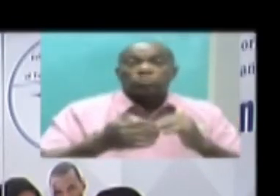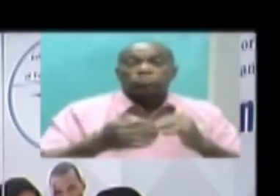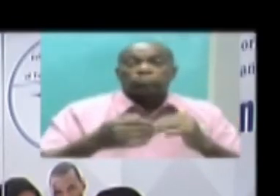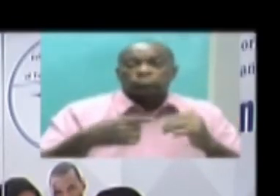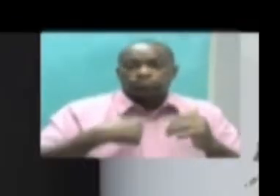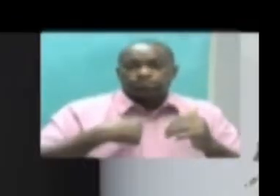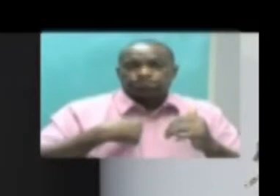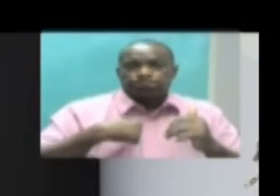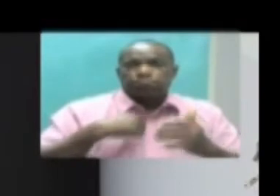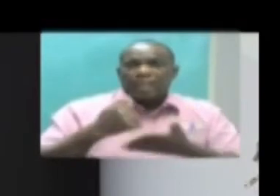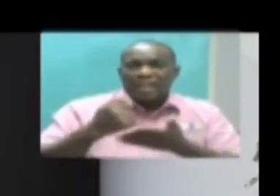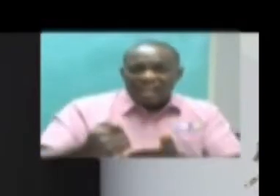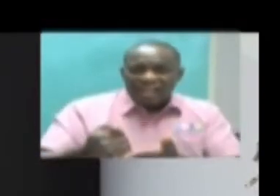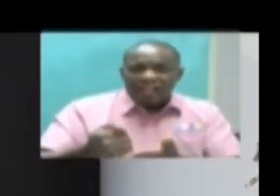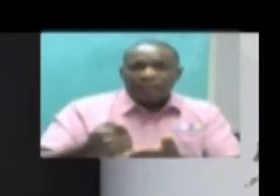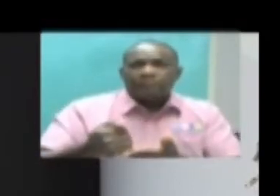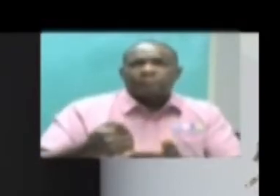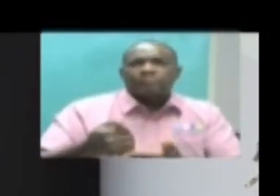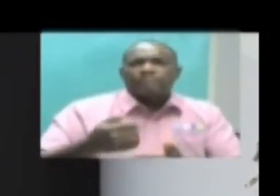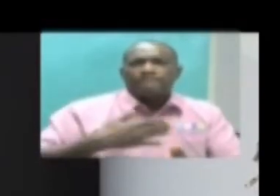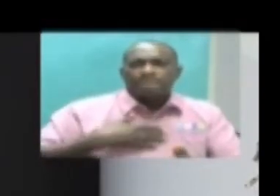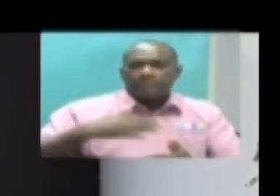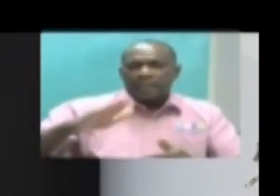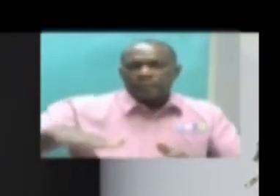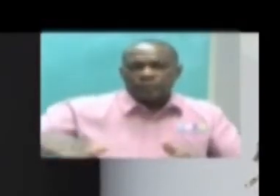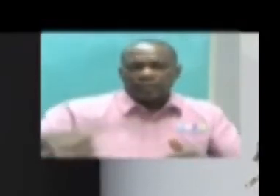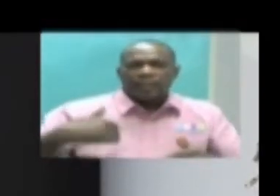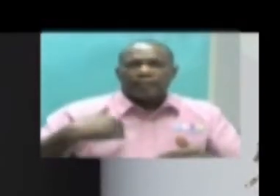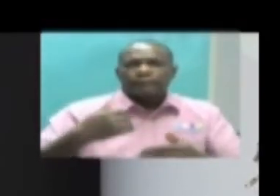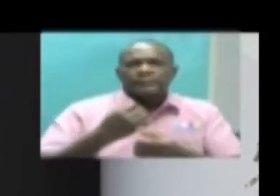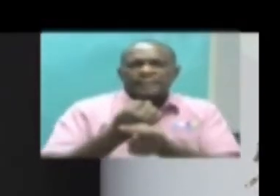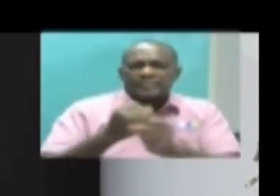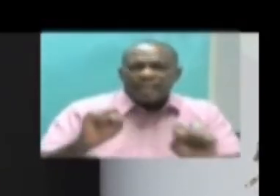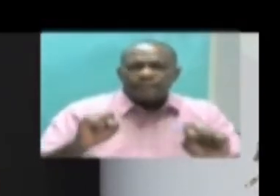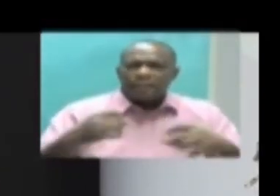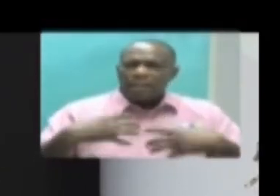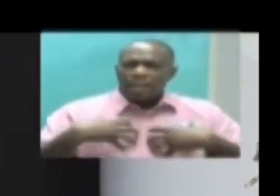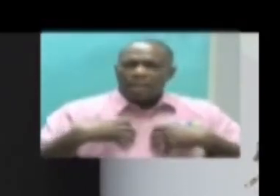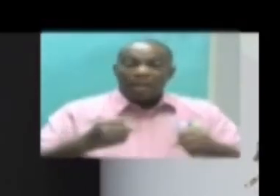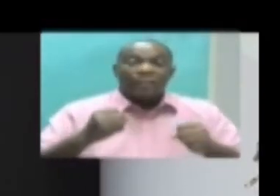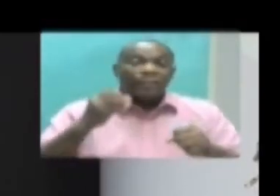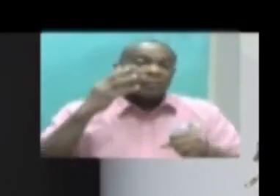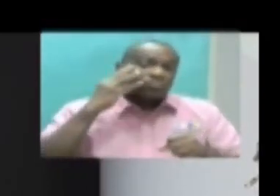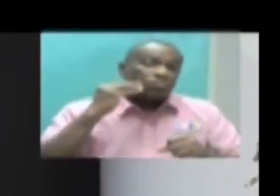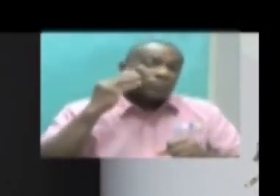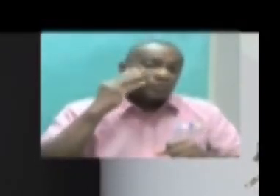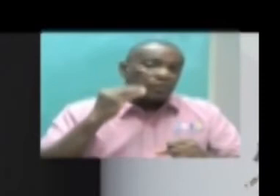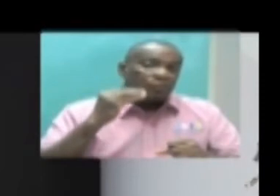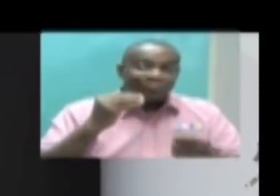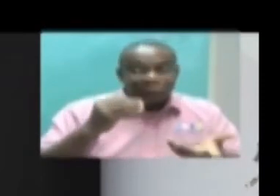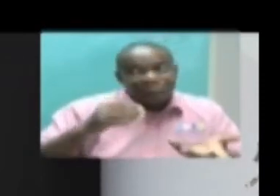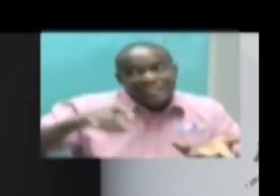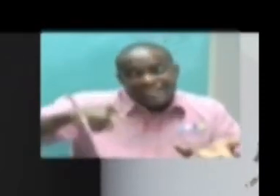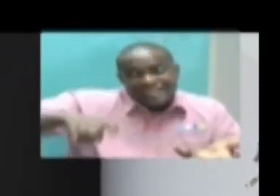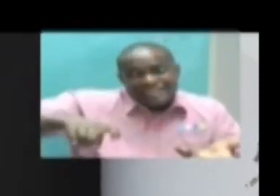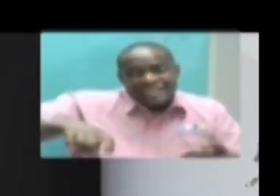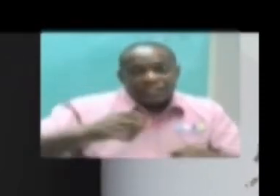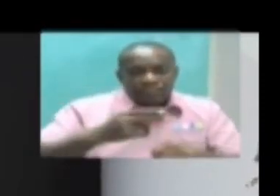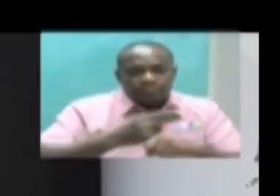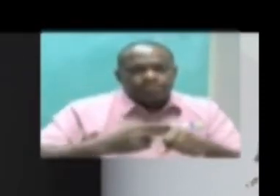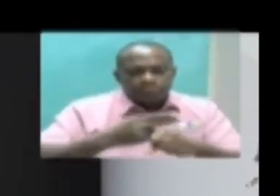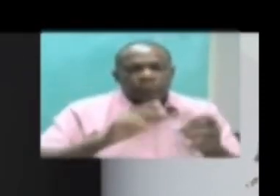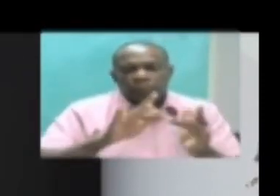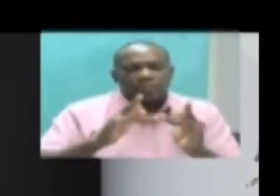safe online experience? Because they have to be online. There are dangers. How can I help them do this in a